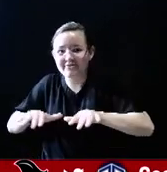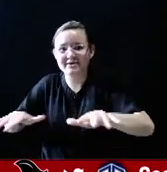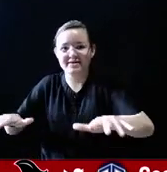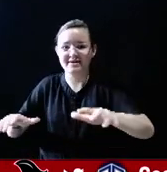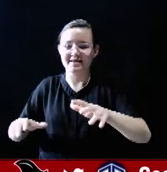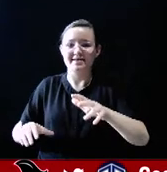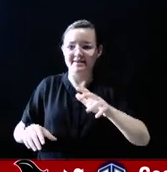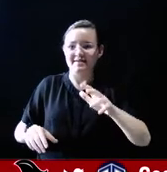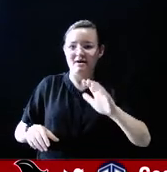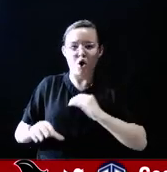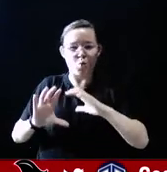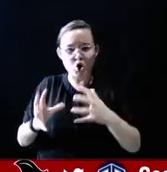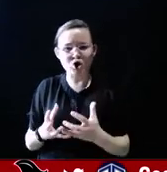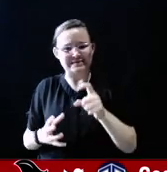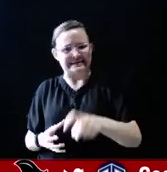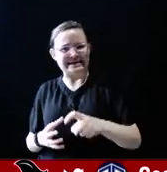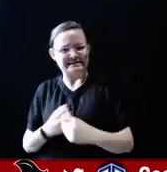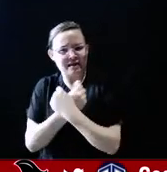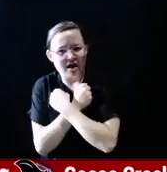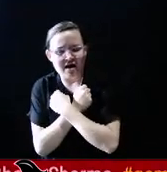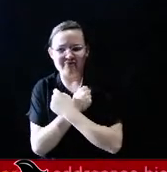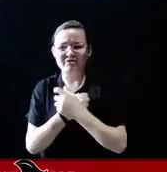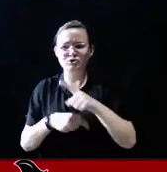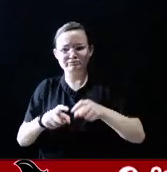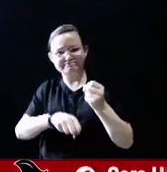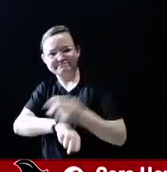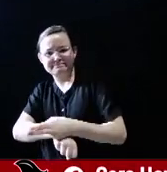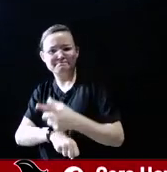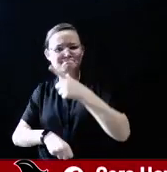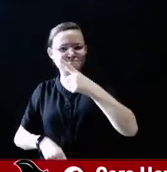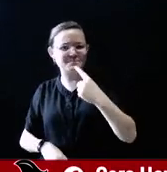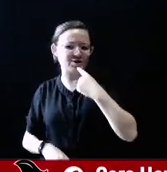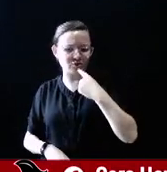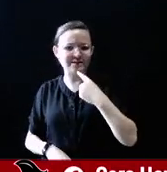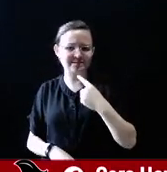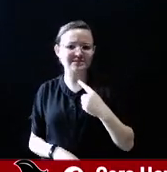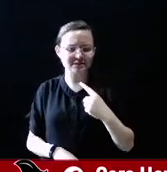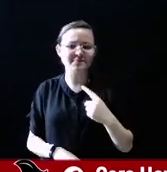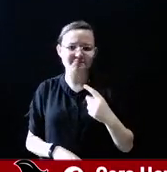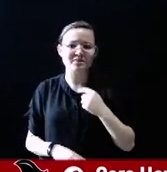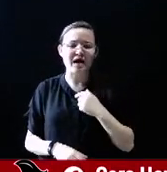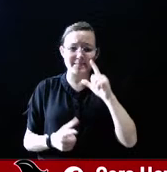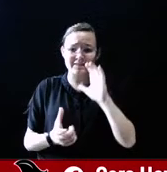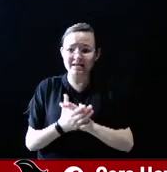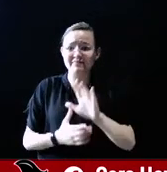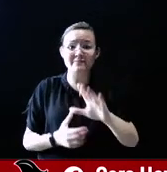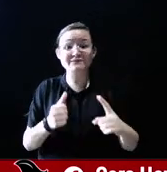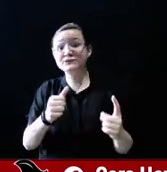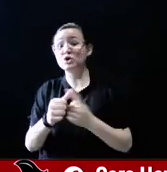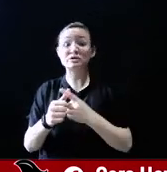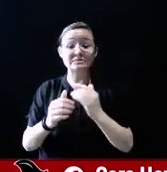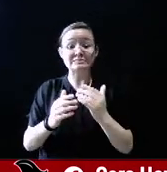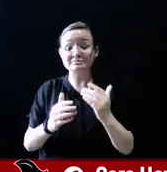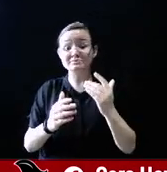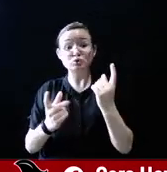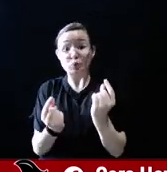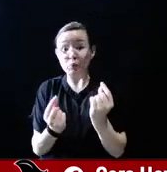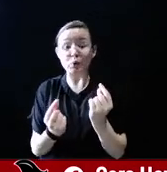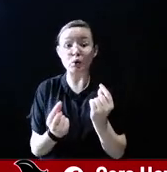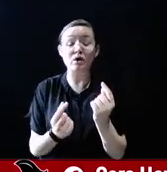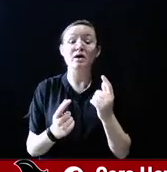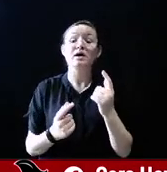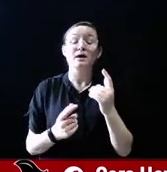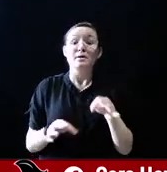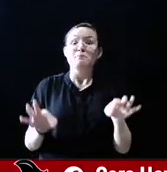in order to overcome the bitterness that sometimes surfaces. I believe that the first step towards a healthy mindset is to believe in, care